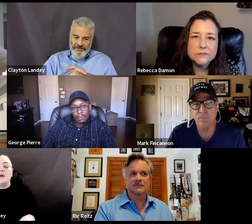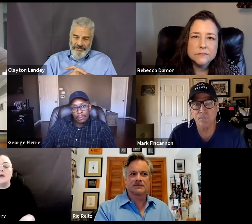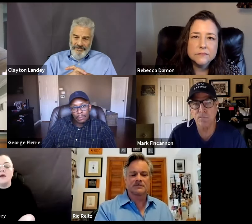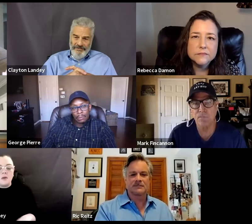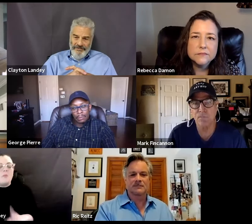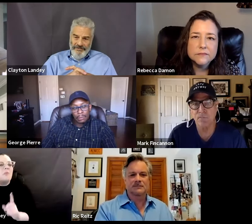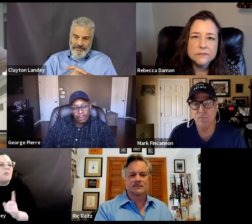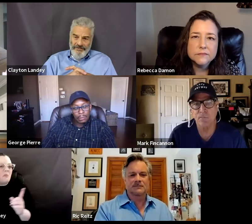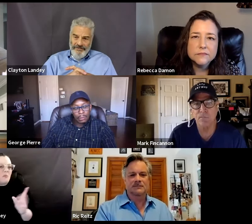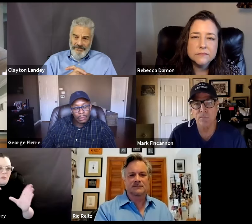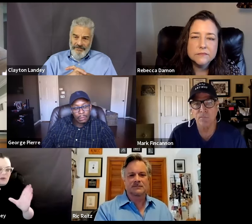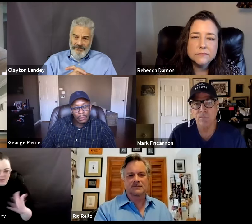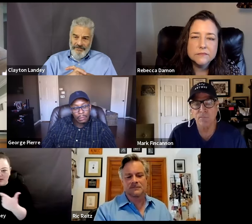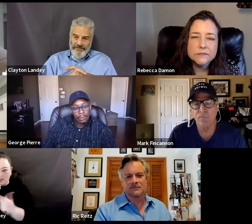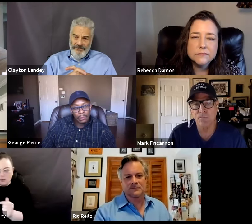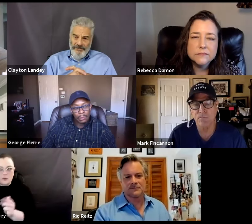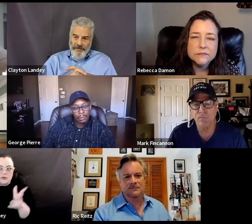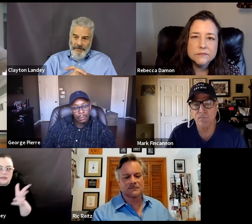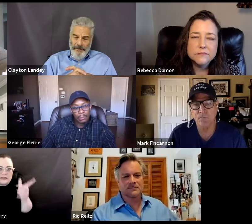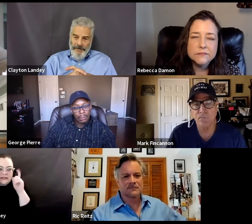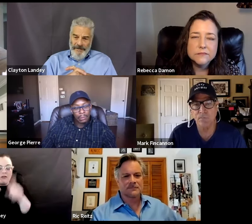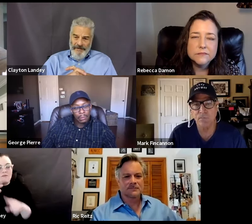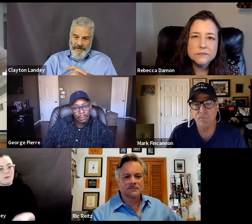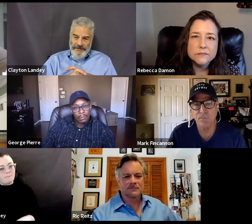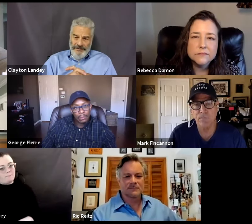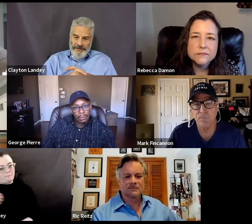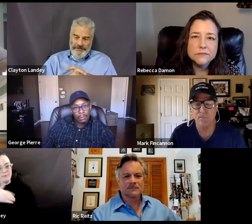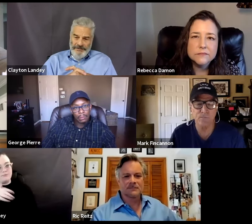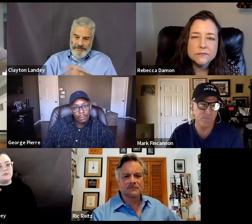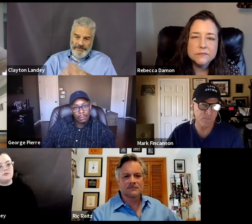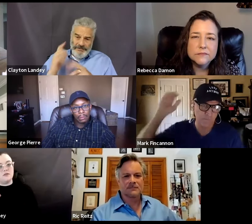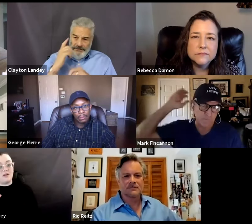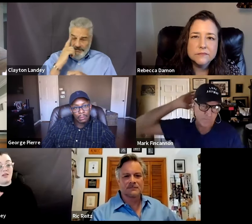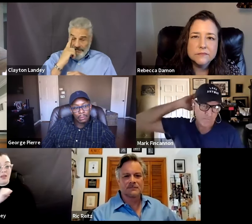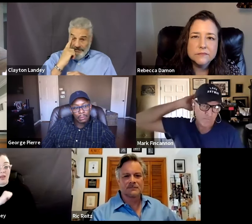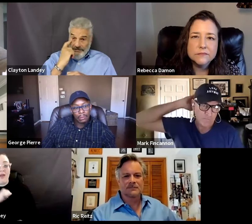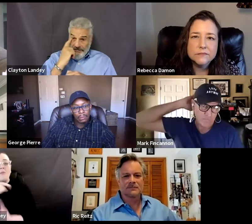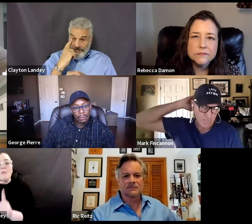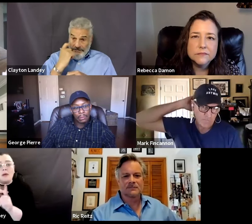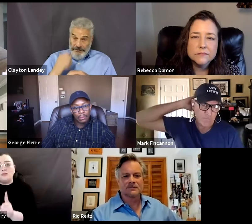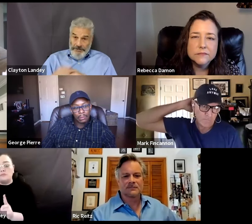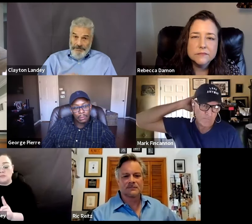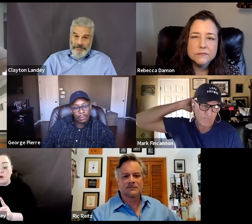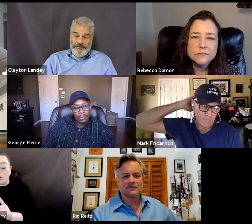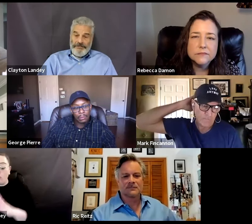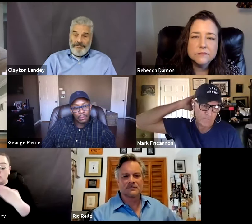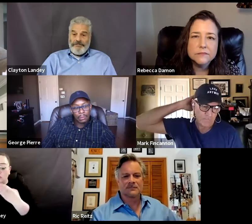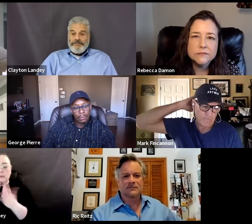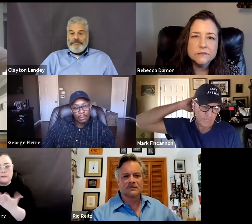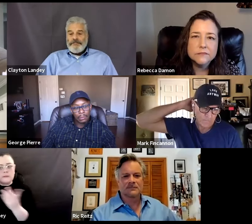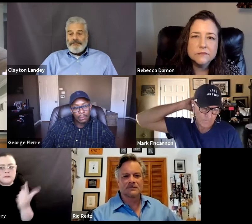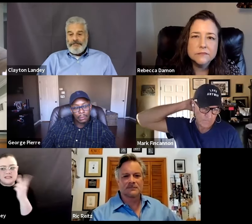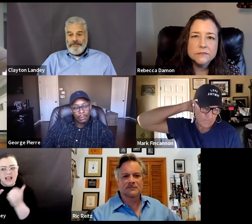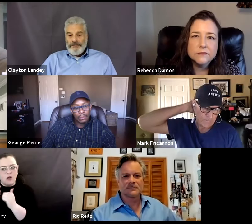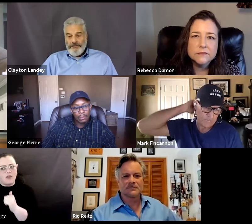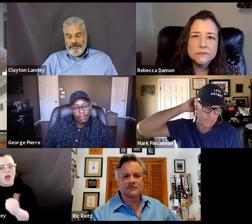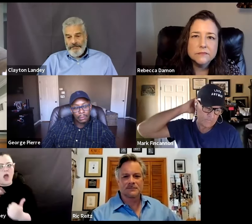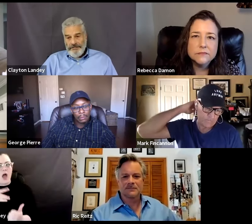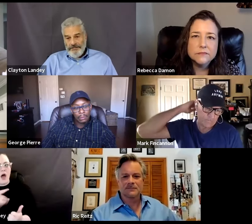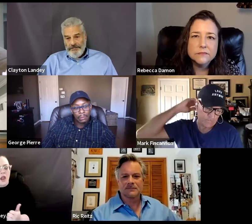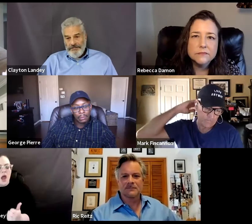the people in Atlanta, our members, and the people who work in the industry to how is that working for them. So there's a lot that we're going to get from